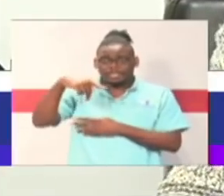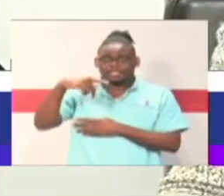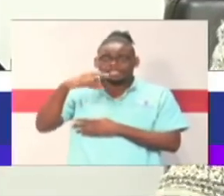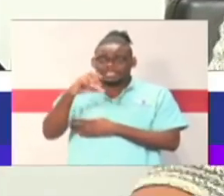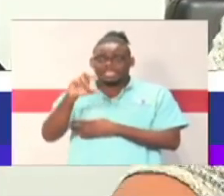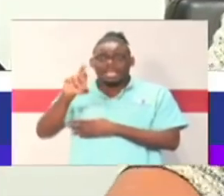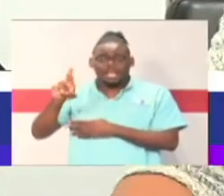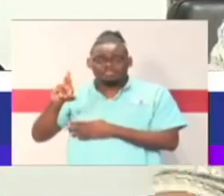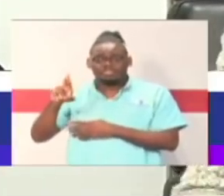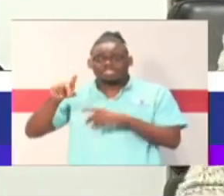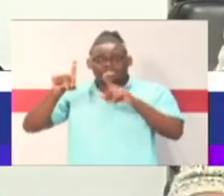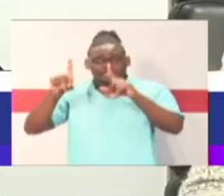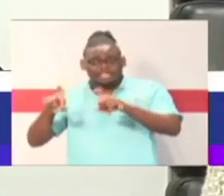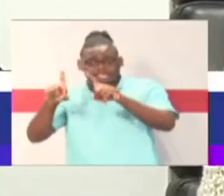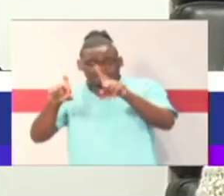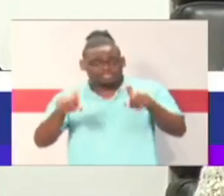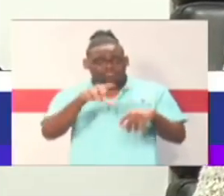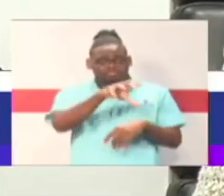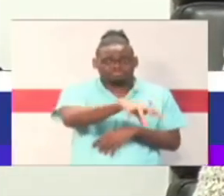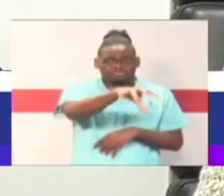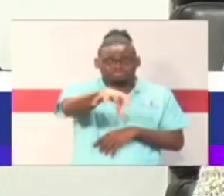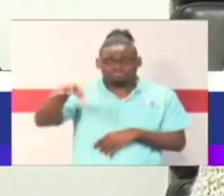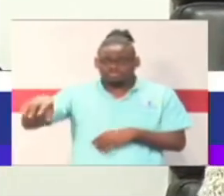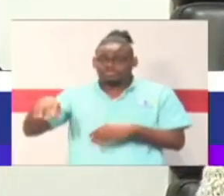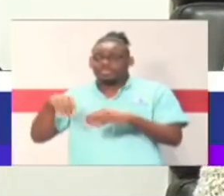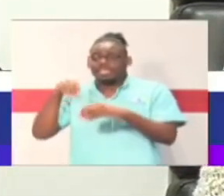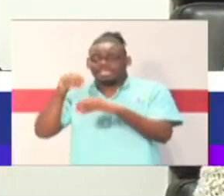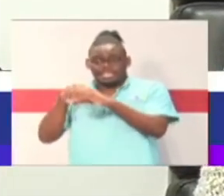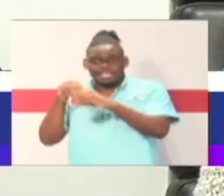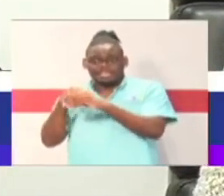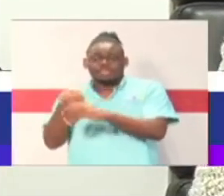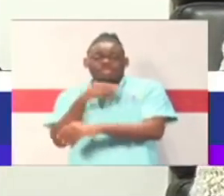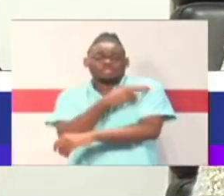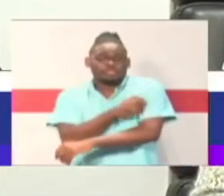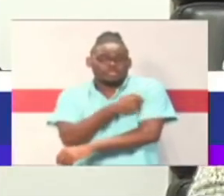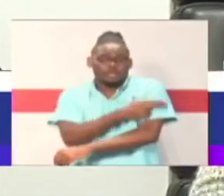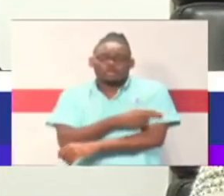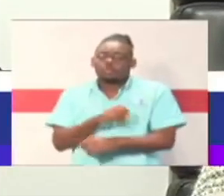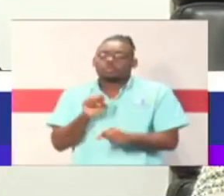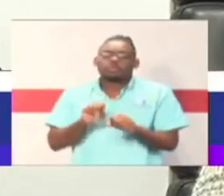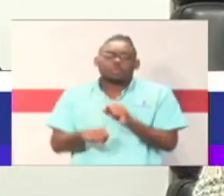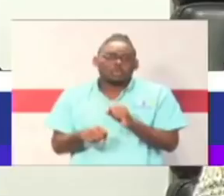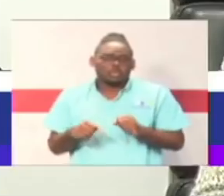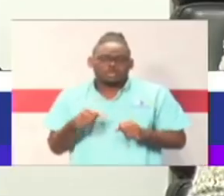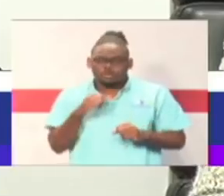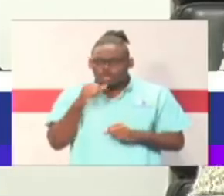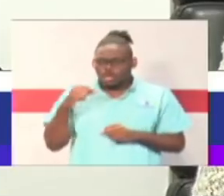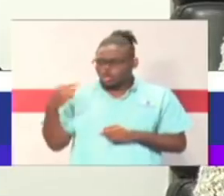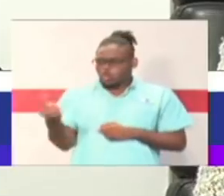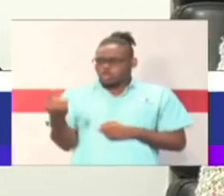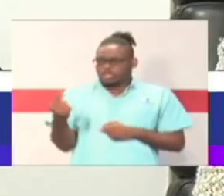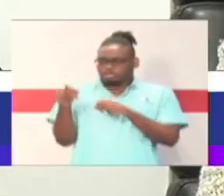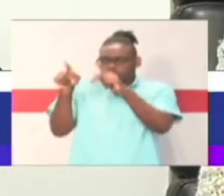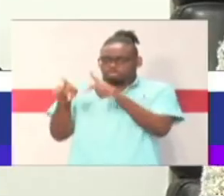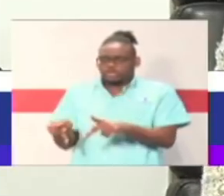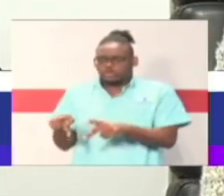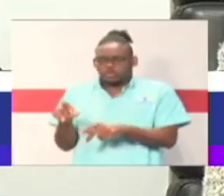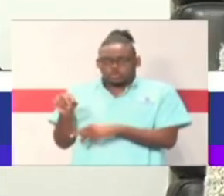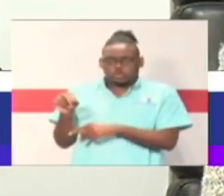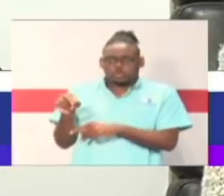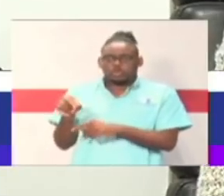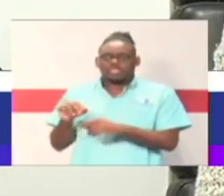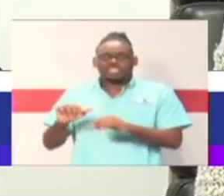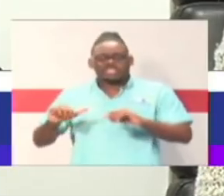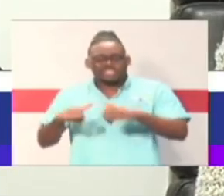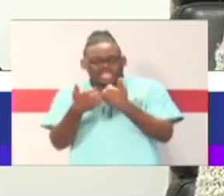believe that this case will impact on the testing capacity within the country. Of course, even at CARPHA and within the